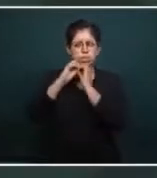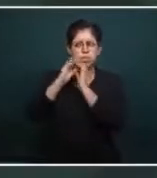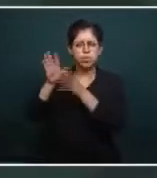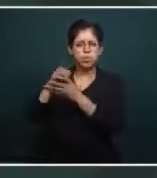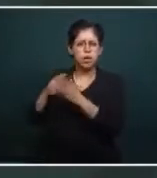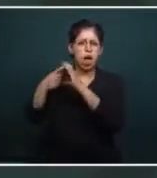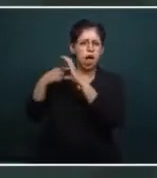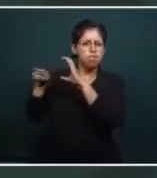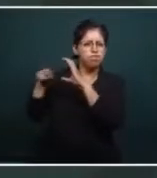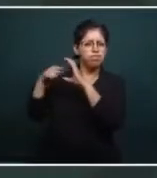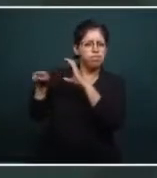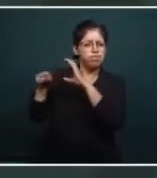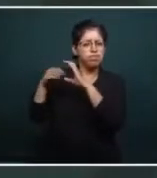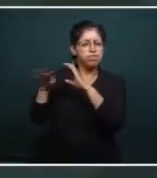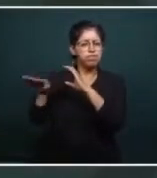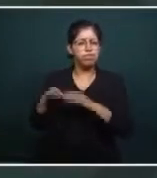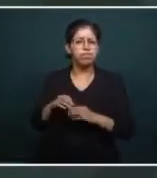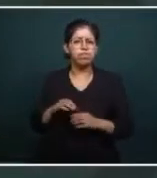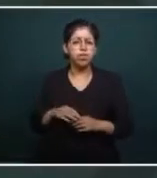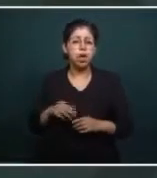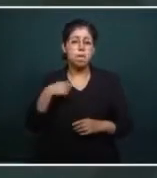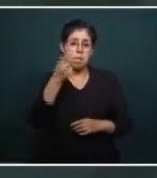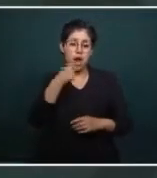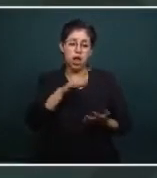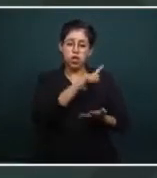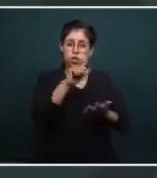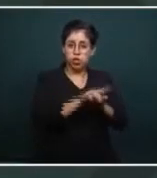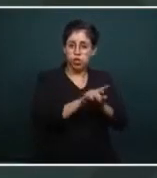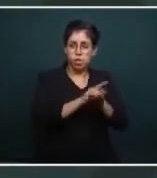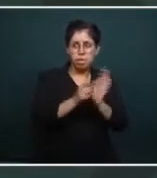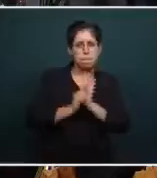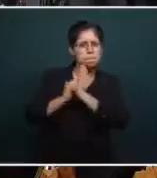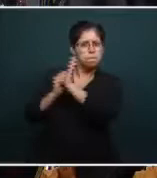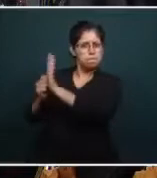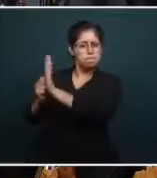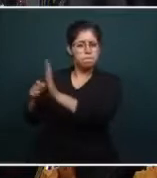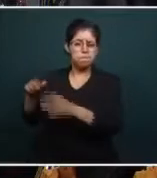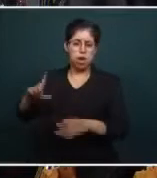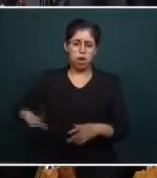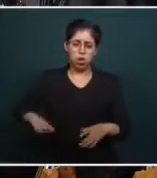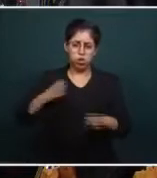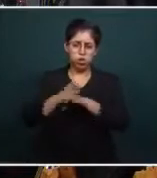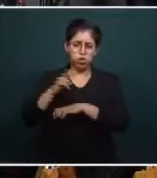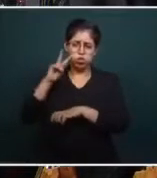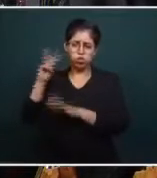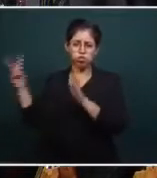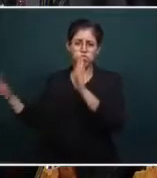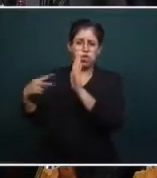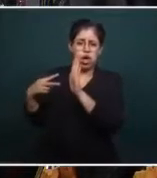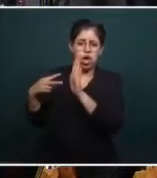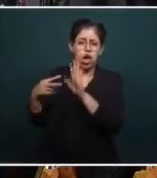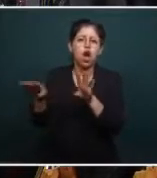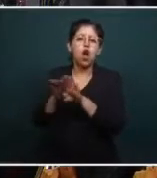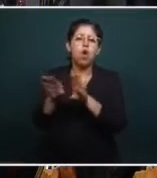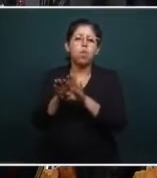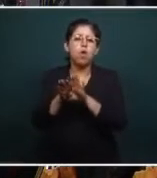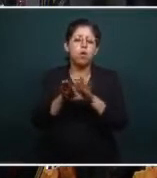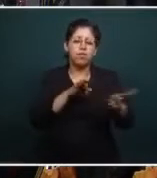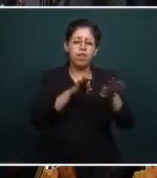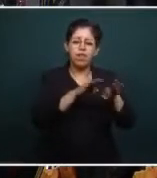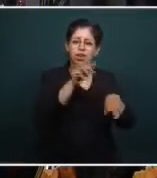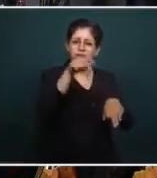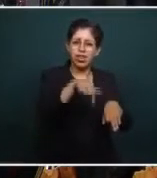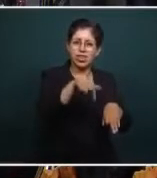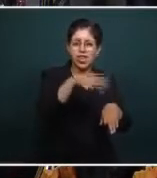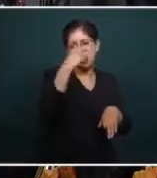información information sobre nuestra legislación, uh, los as to procedimientos our que se siguen legislation and the procedures that